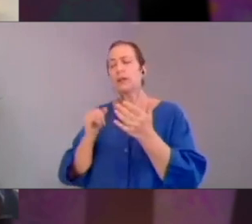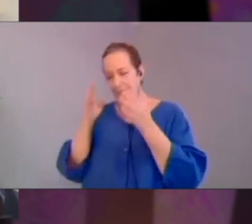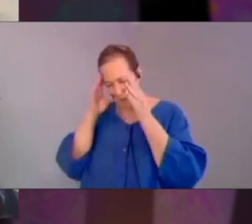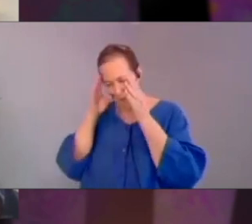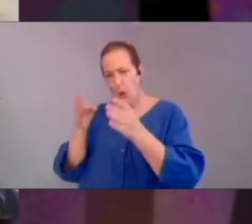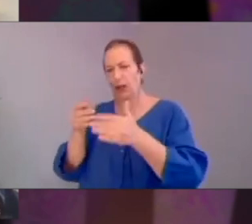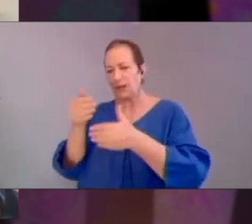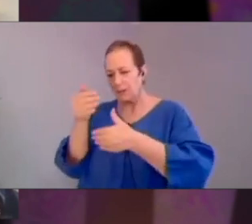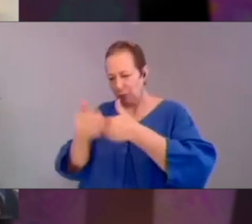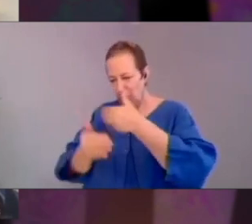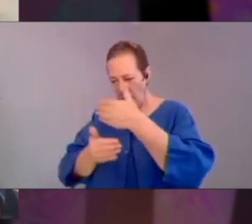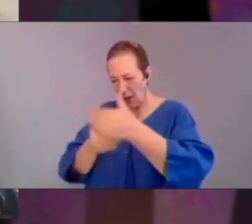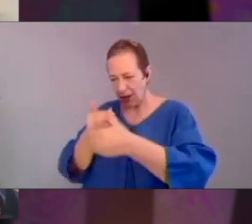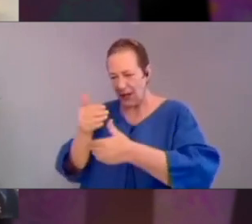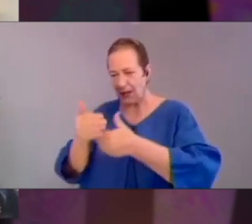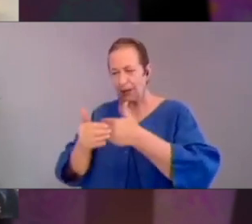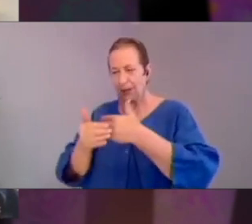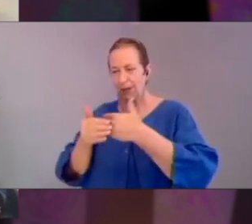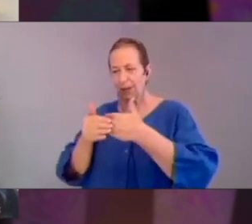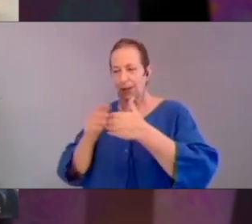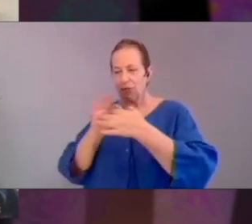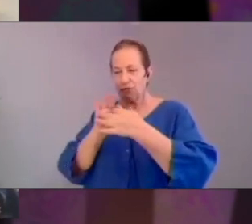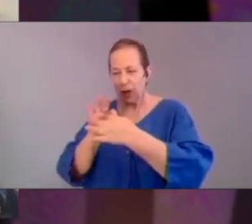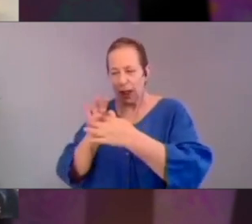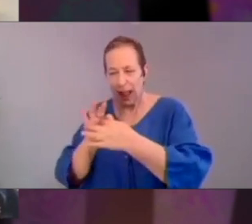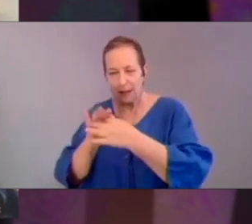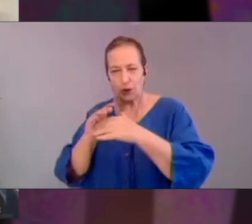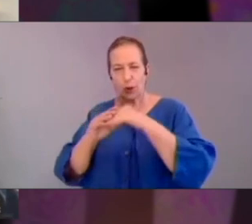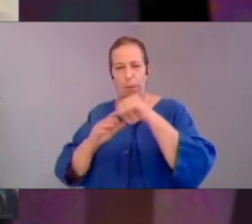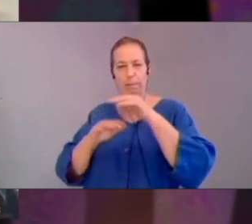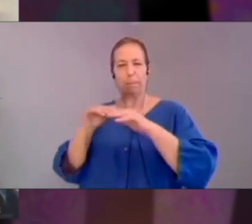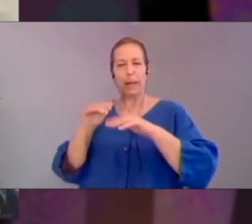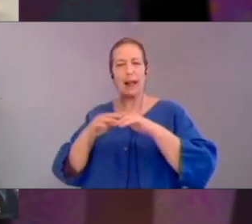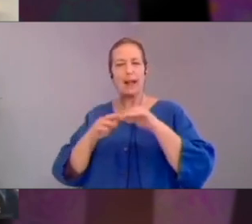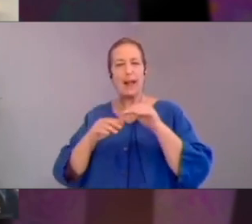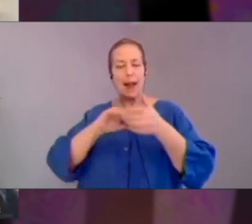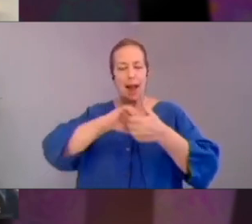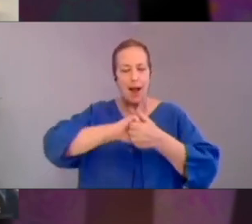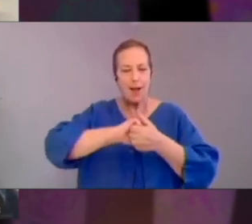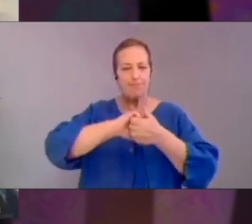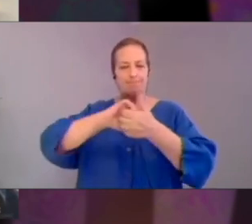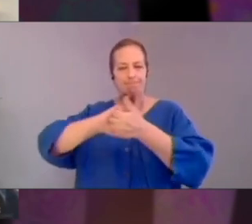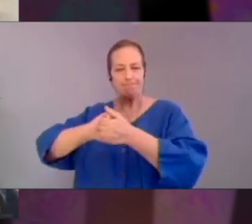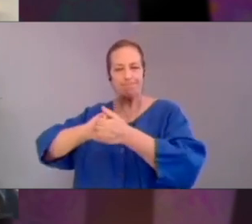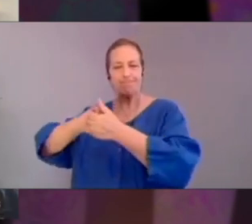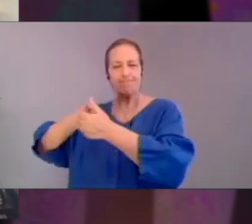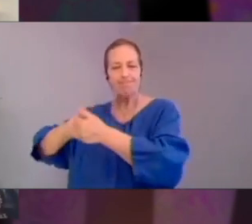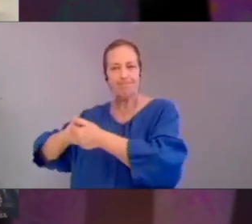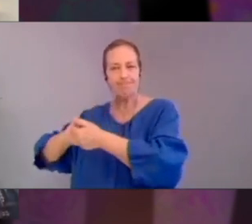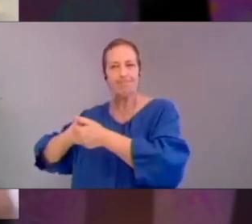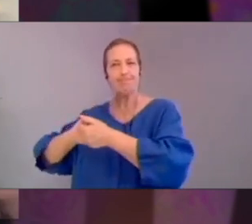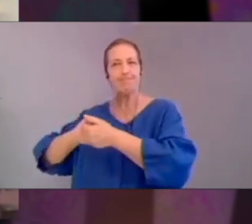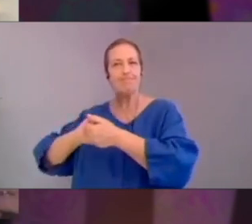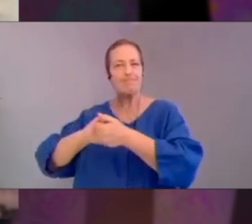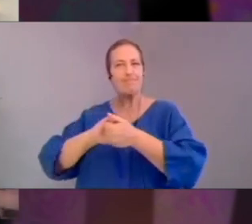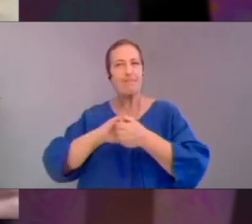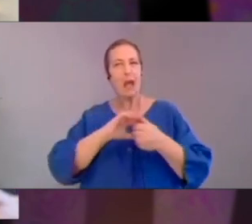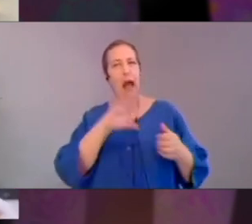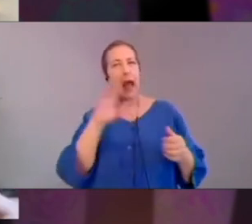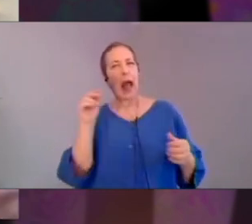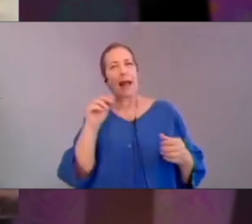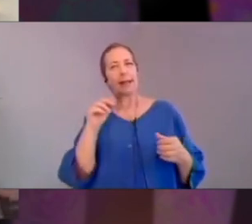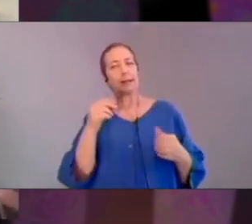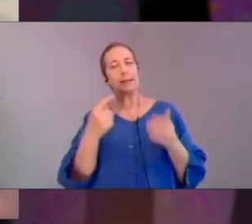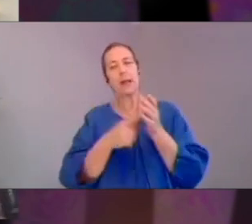know folks, relationship building, that we may not even have a sense of what the product, the artwork,